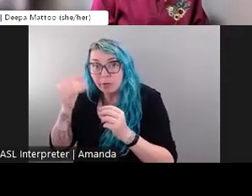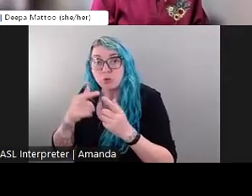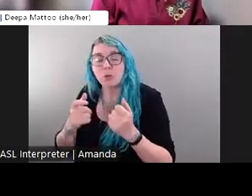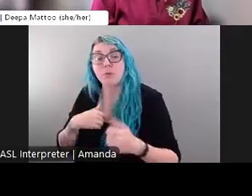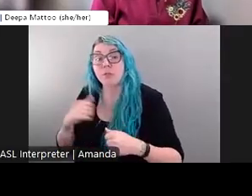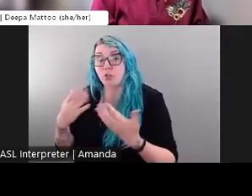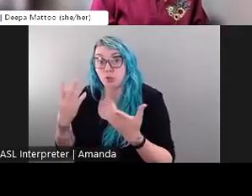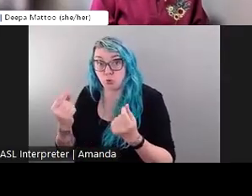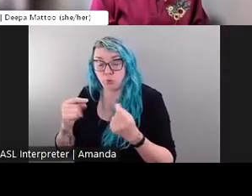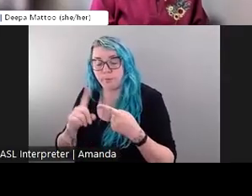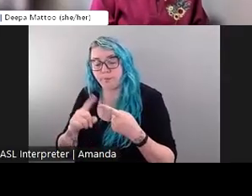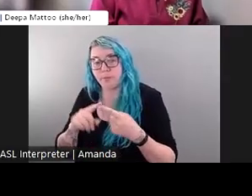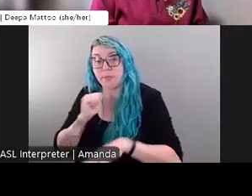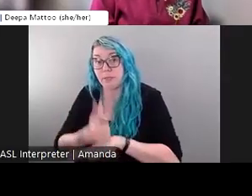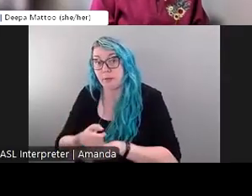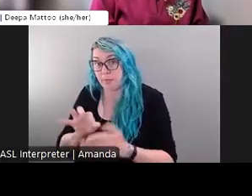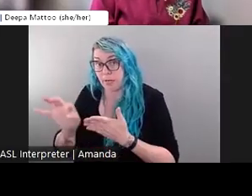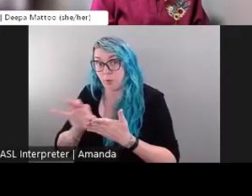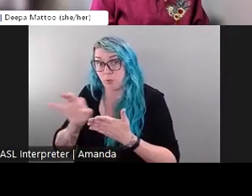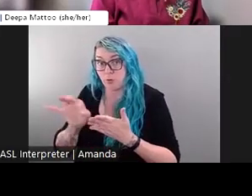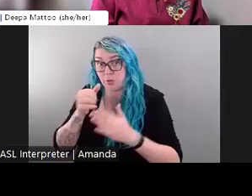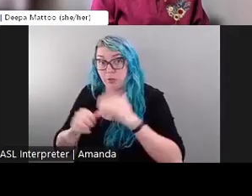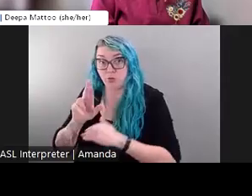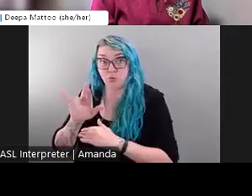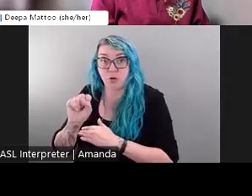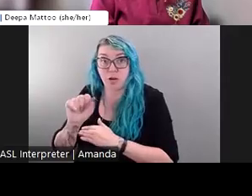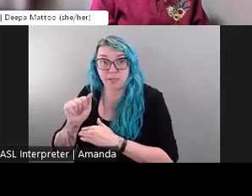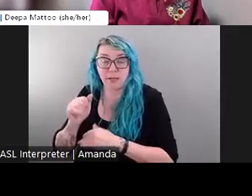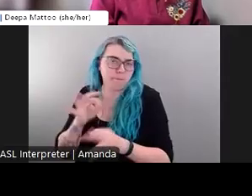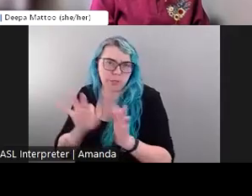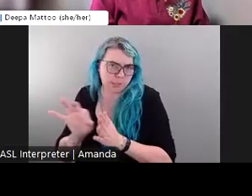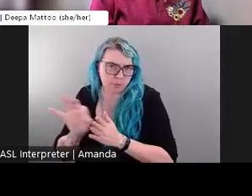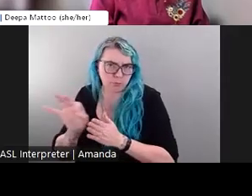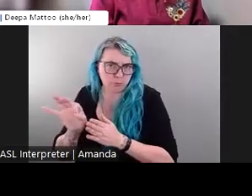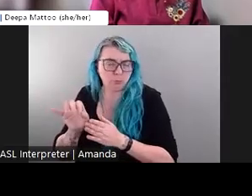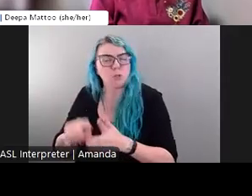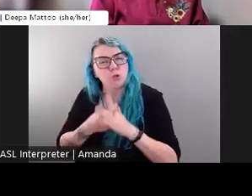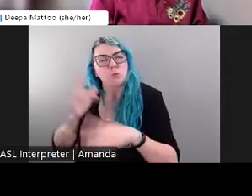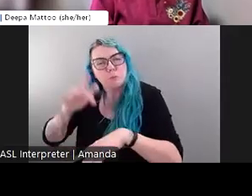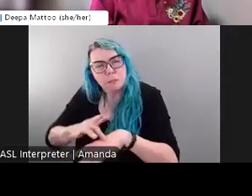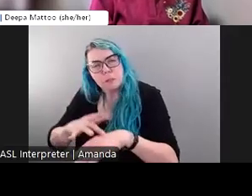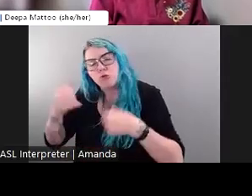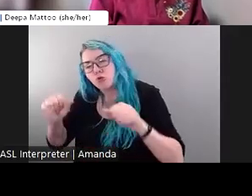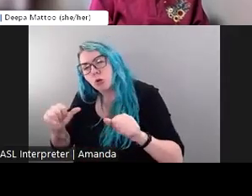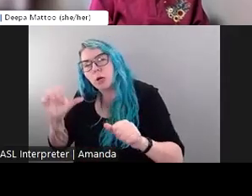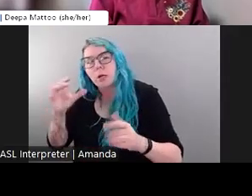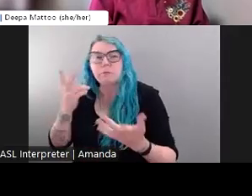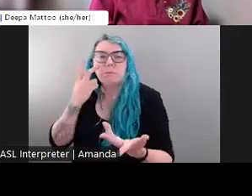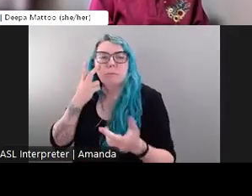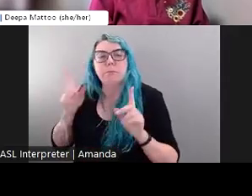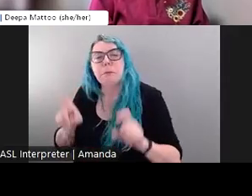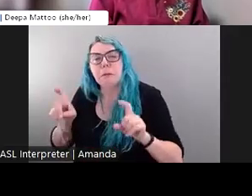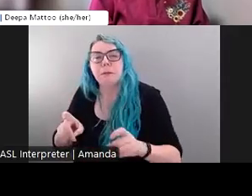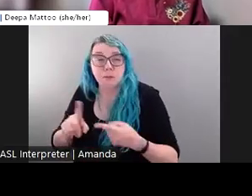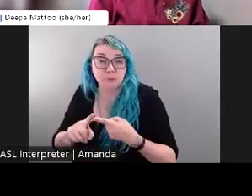RISA account using the link provided and start exploring the interactive version of the RISA questionnaire and reports.